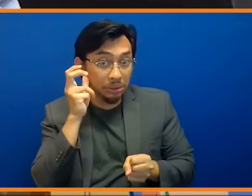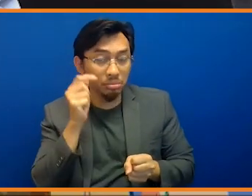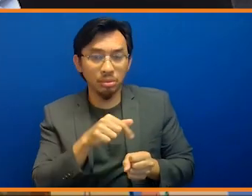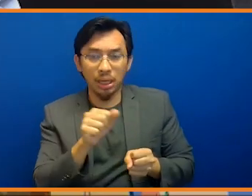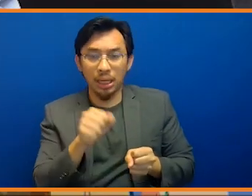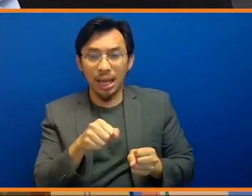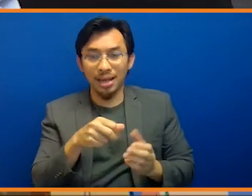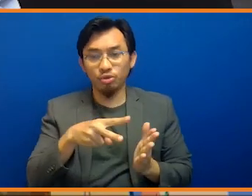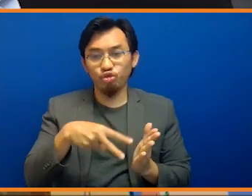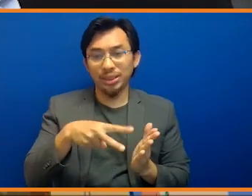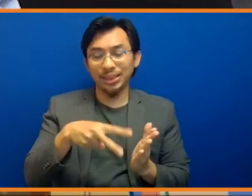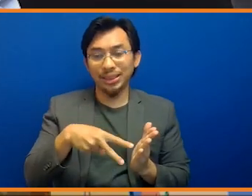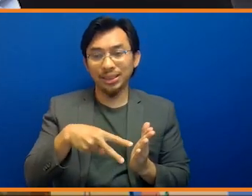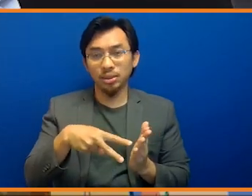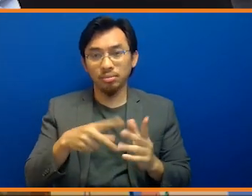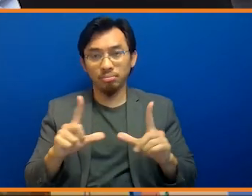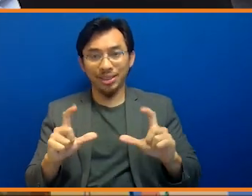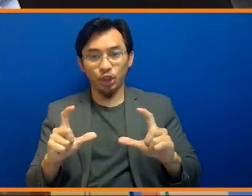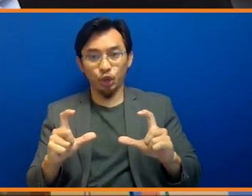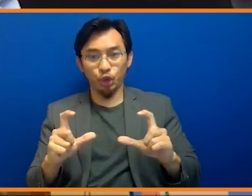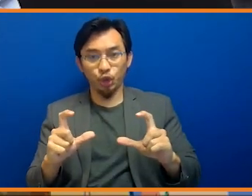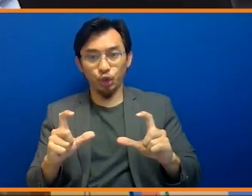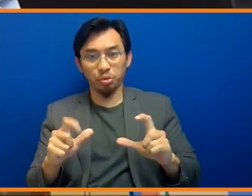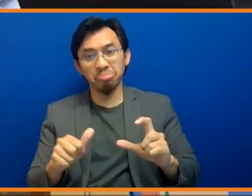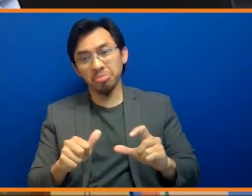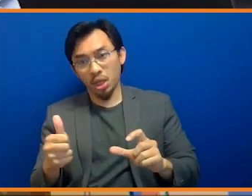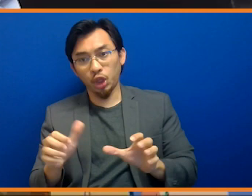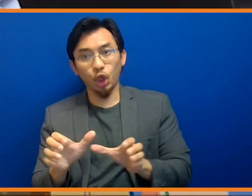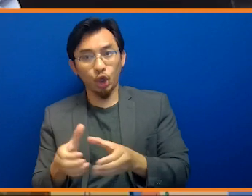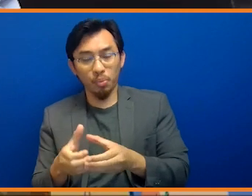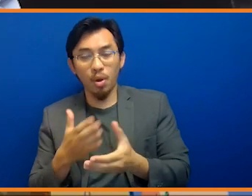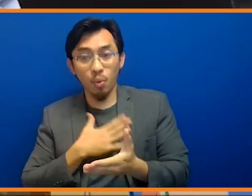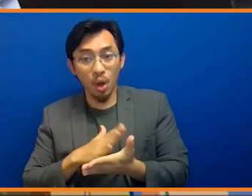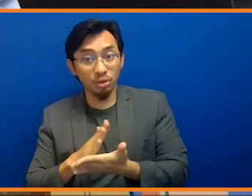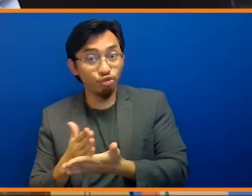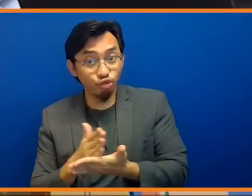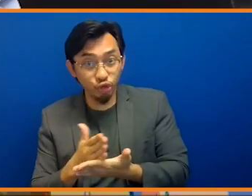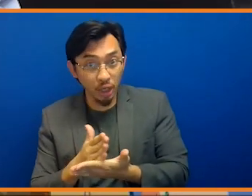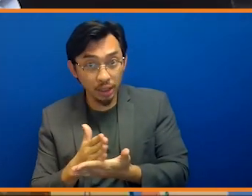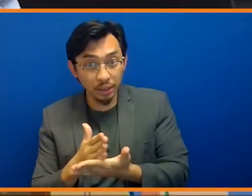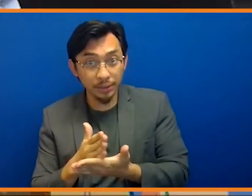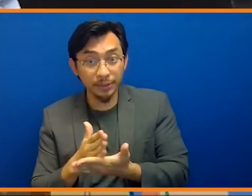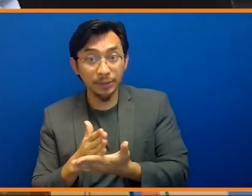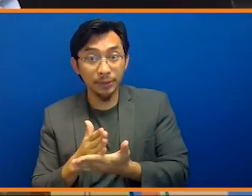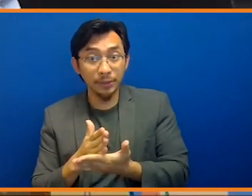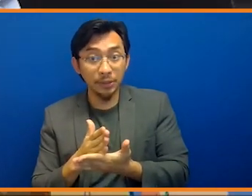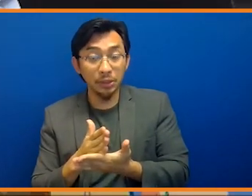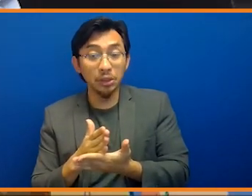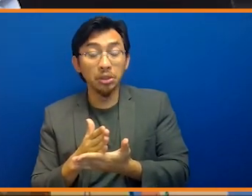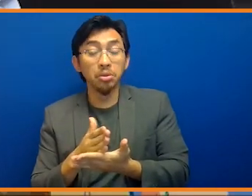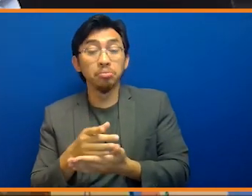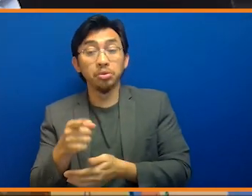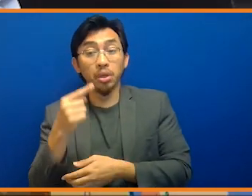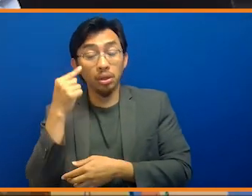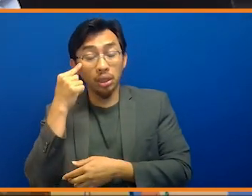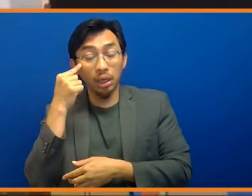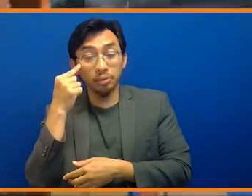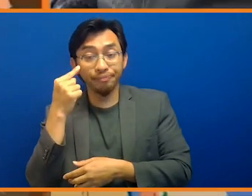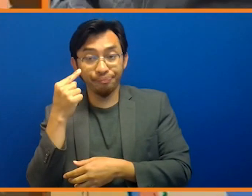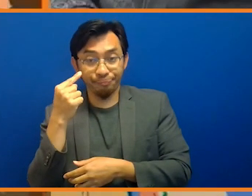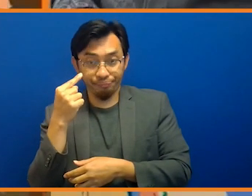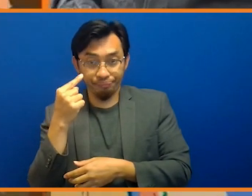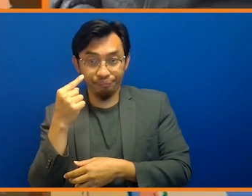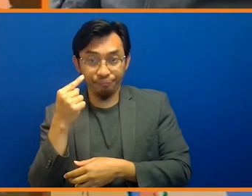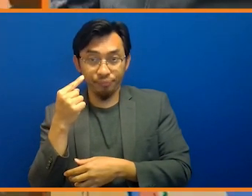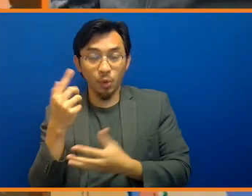they can read from the picture. Any other groups want to share what you thought